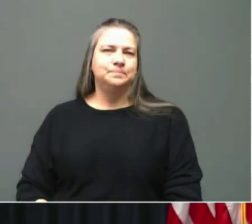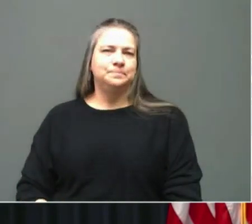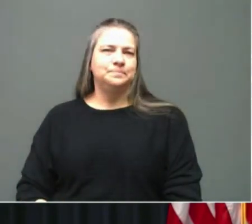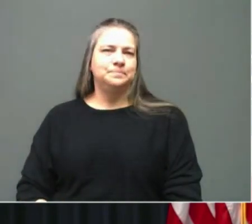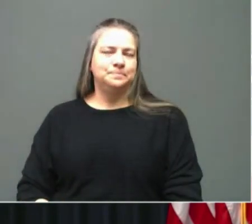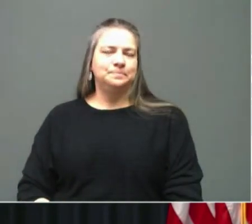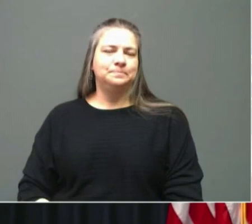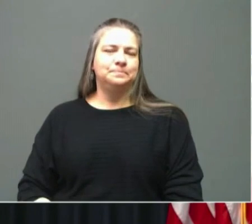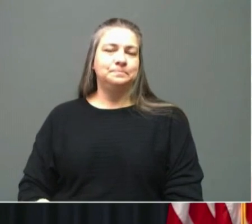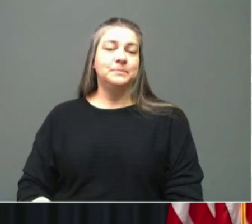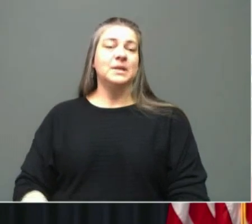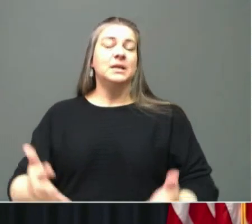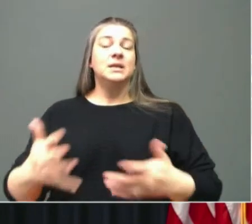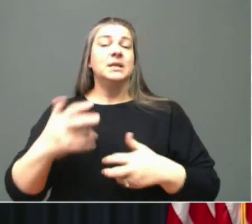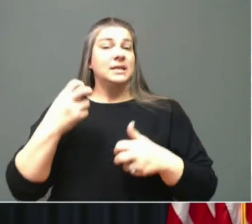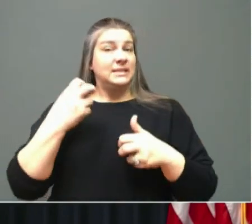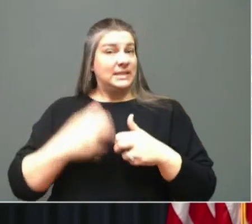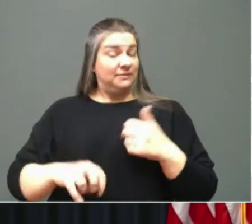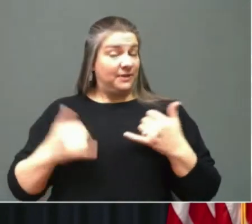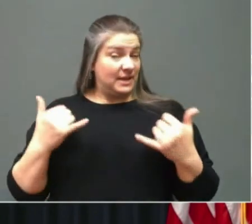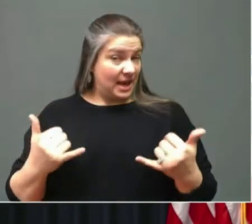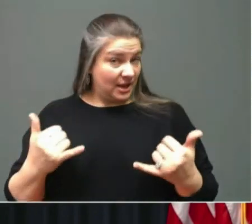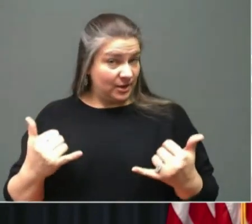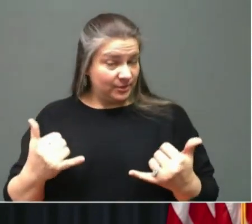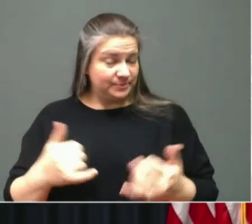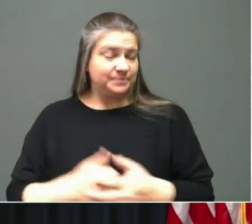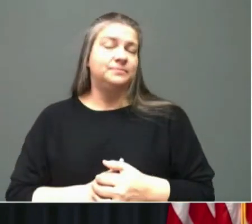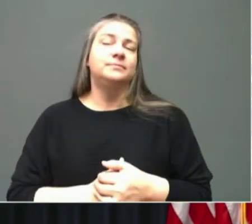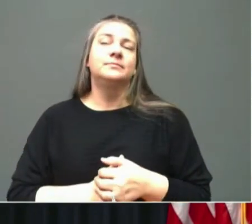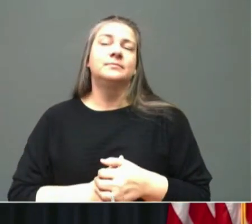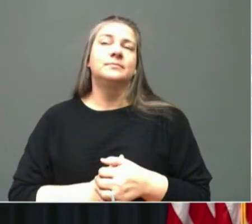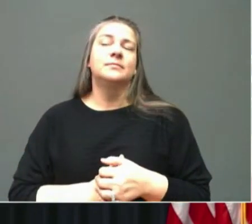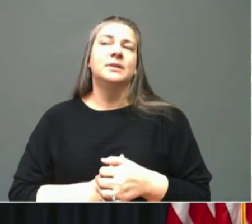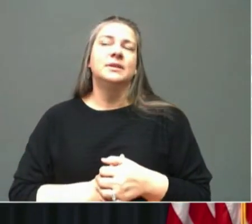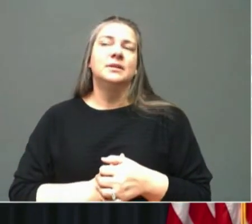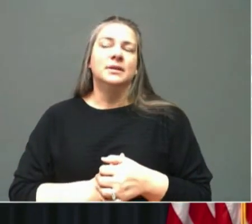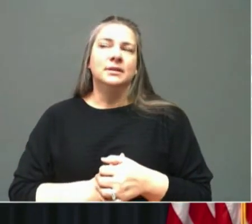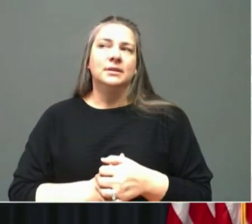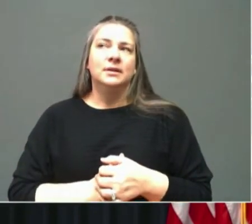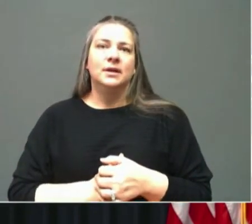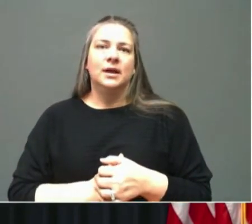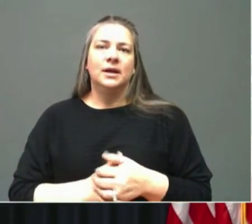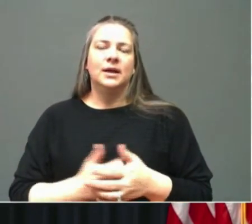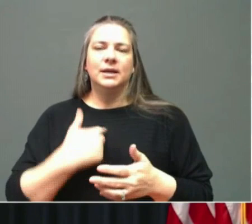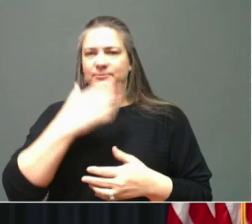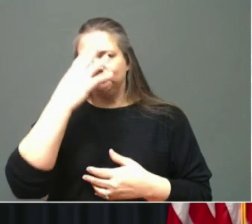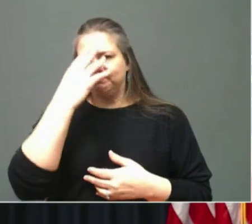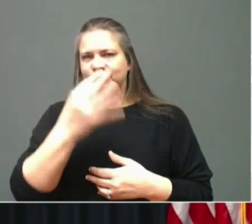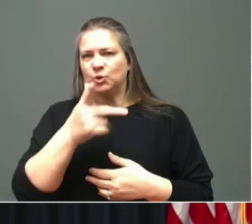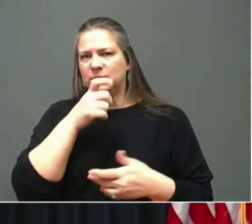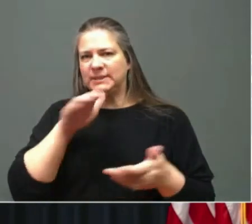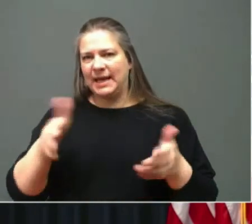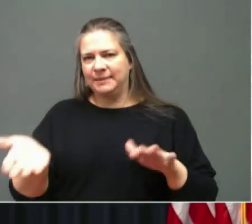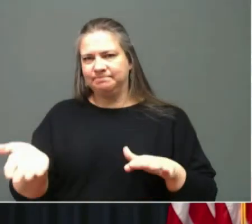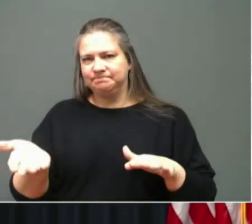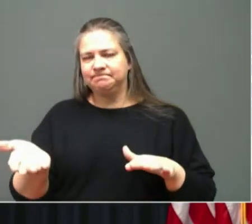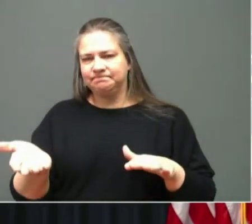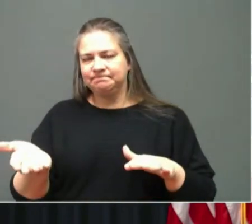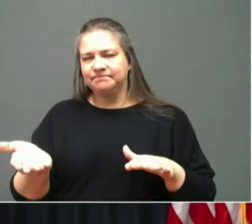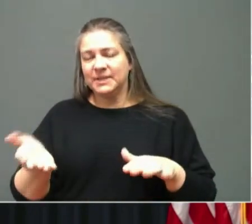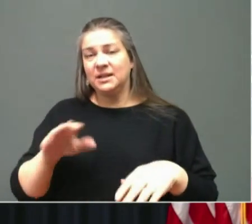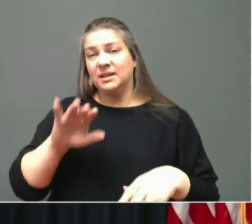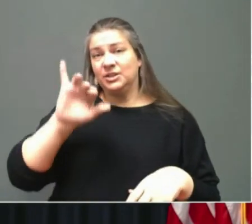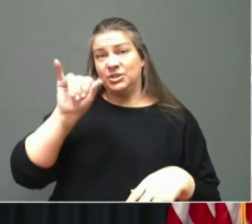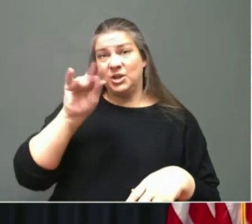But the tough part about our days right now is the number of deaths. January was